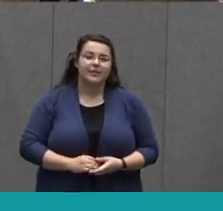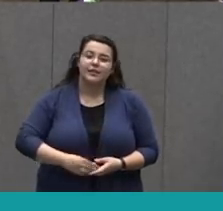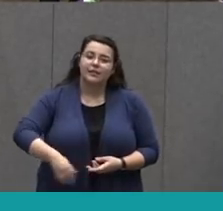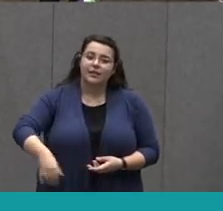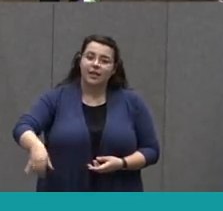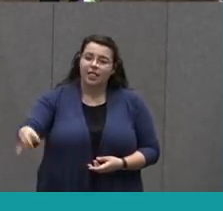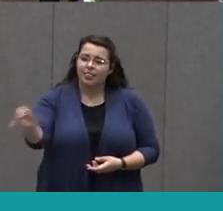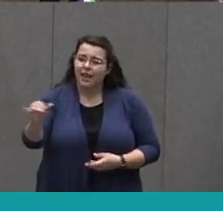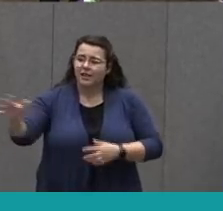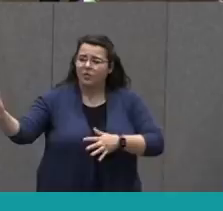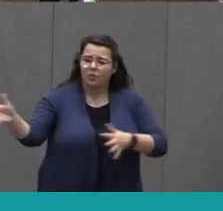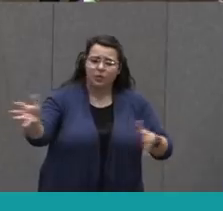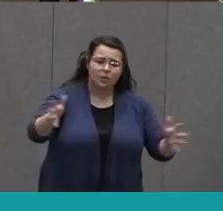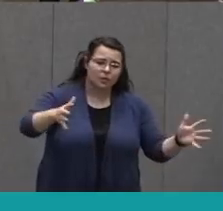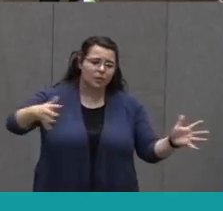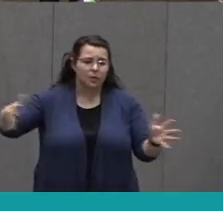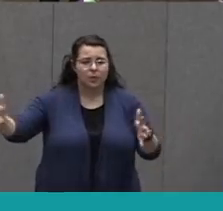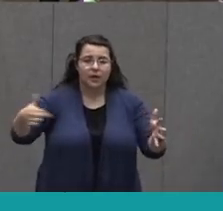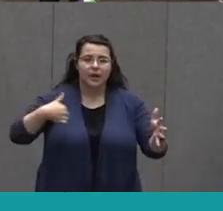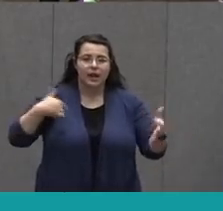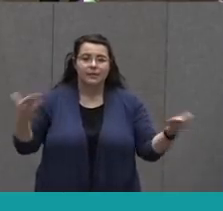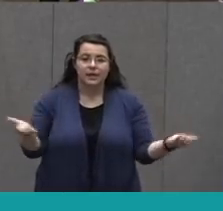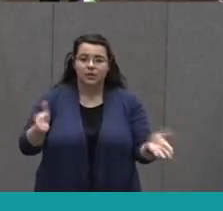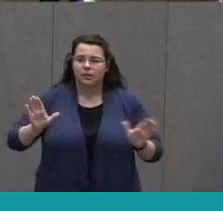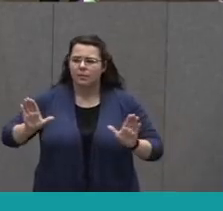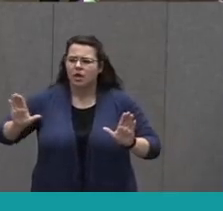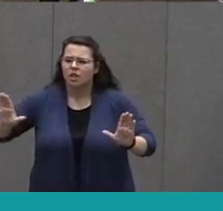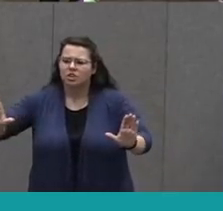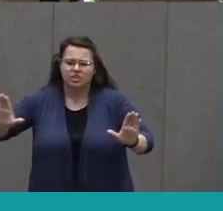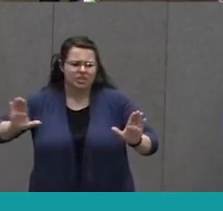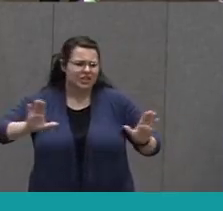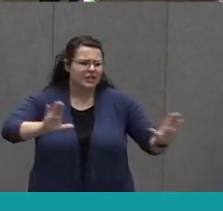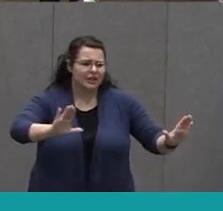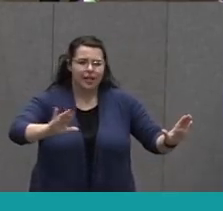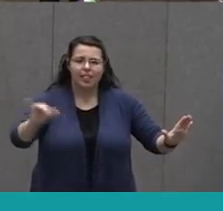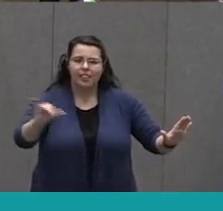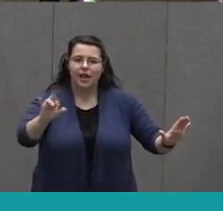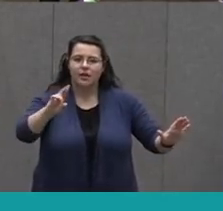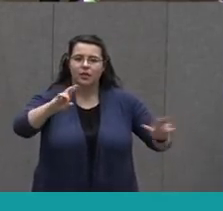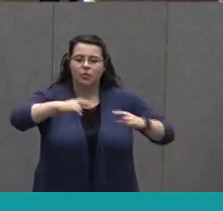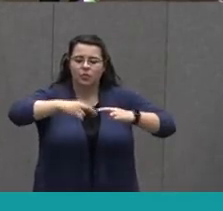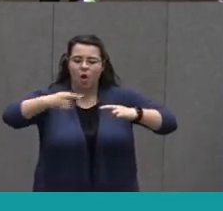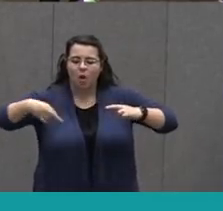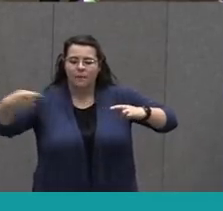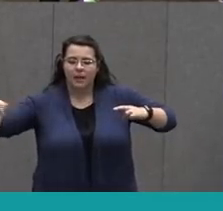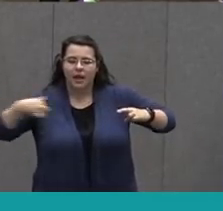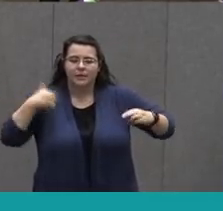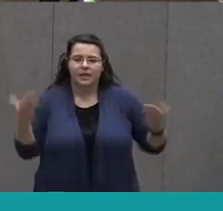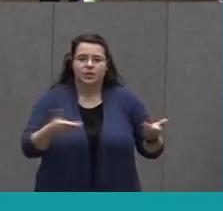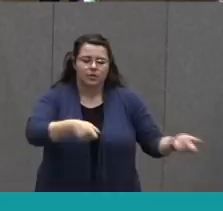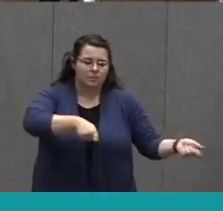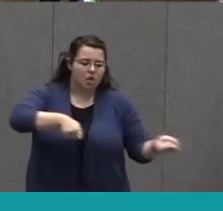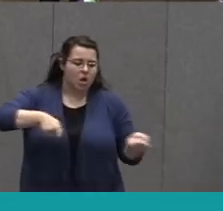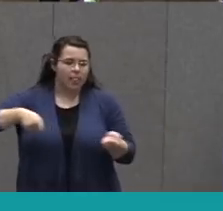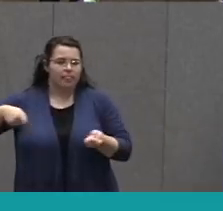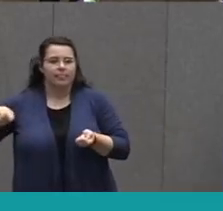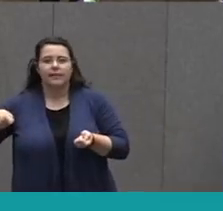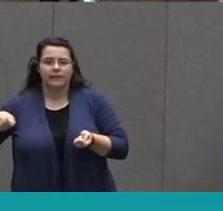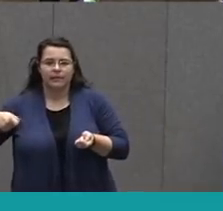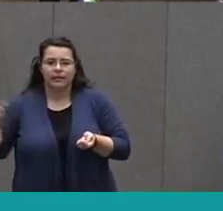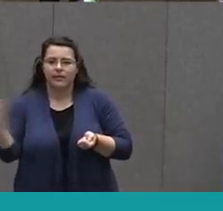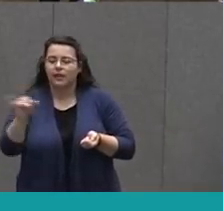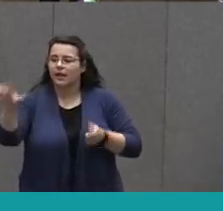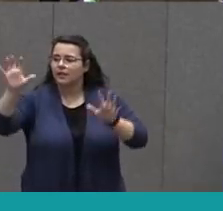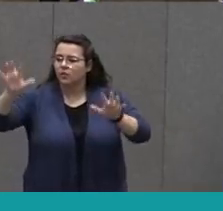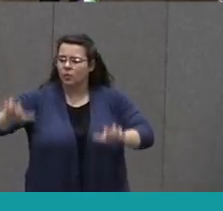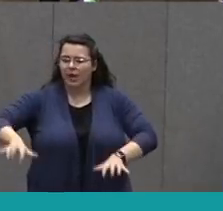Like the wind, I'm here to push. Like a rope, I'm here to pull. Like the